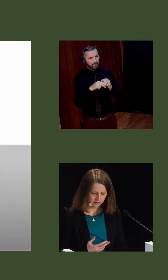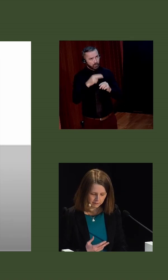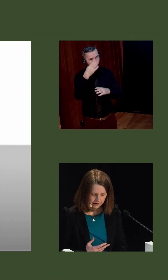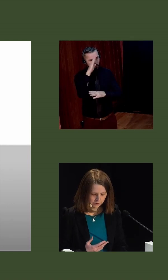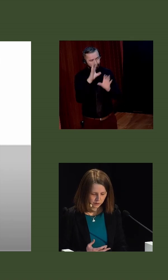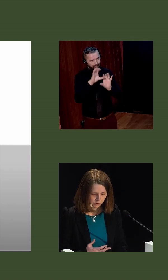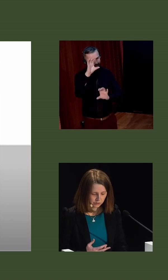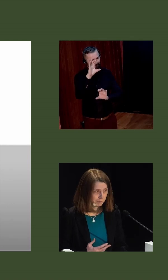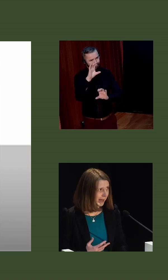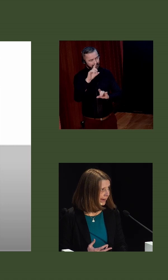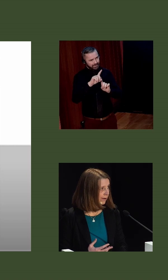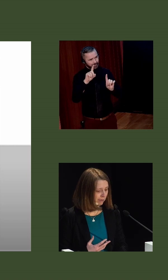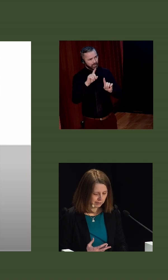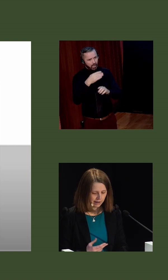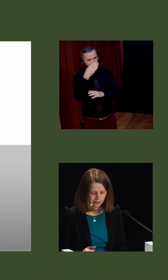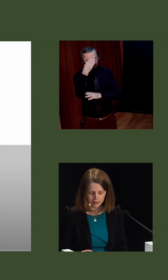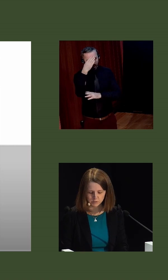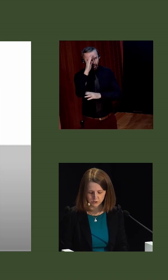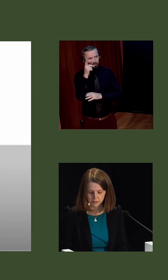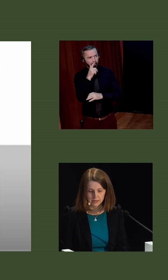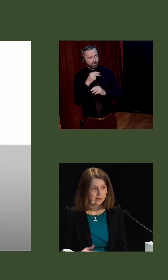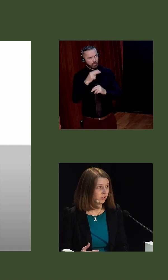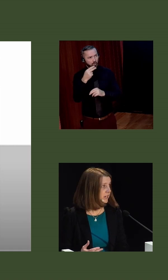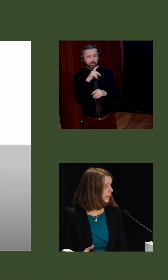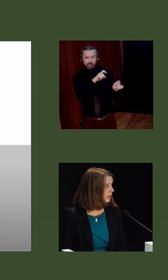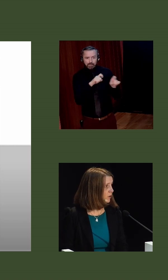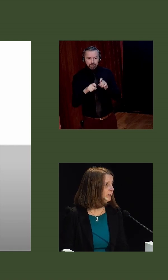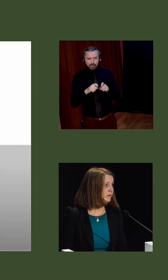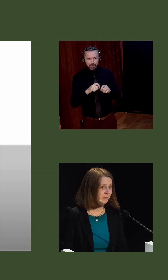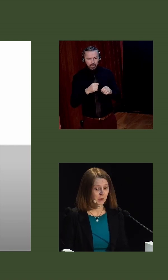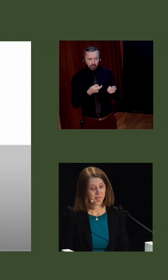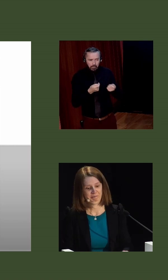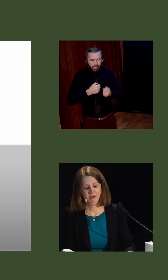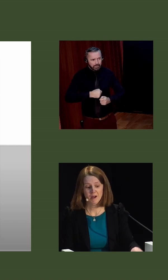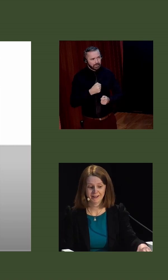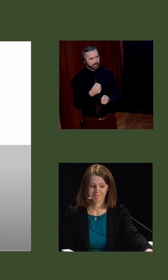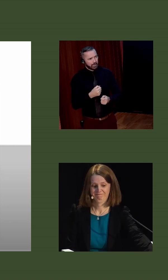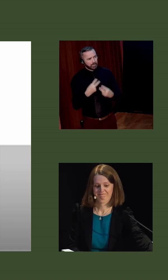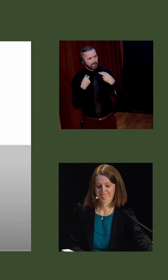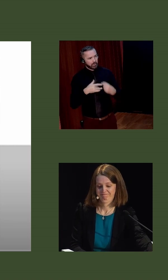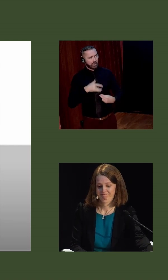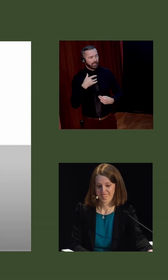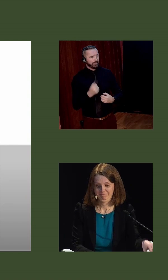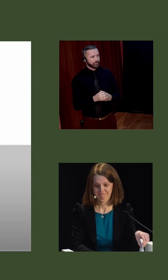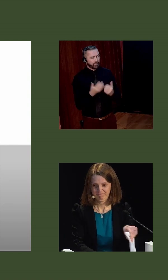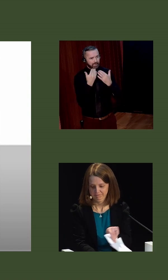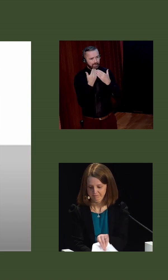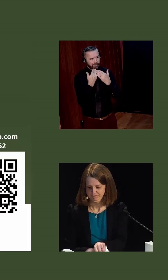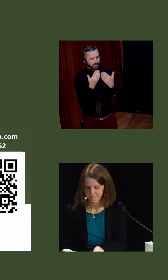Ireland, the Irish speakers in the North managed to find certain ways to keep the language alive. Thank you very